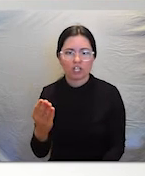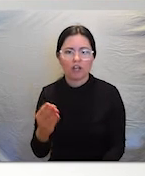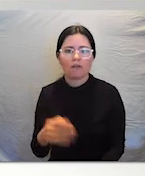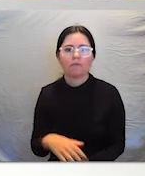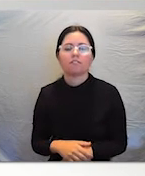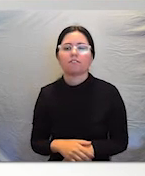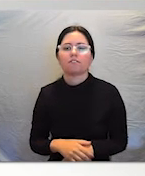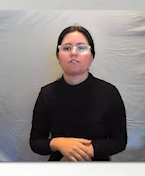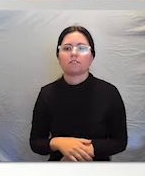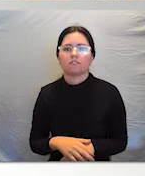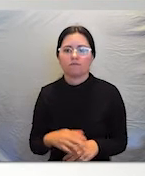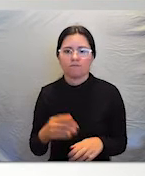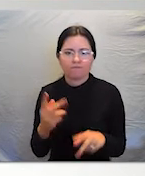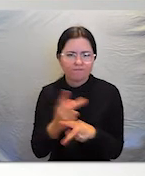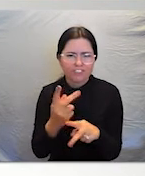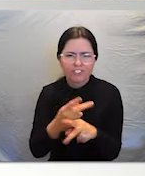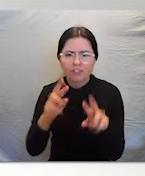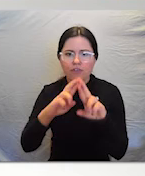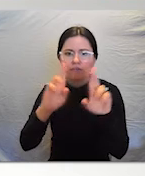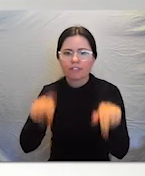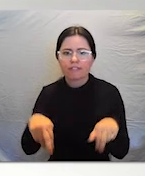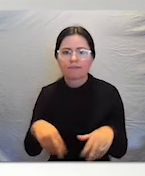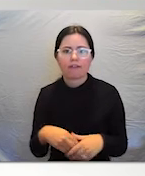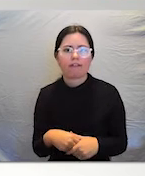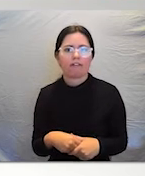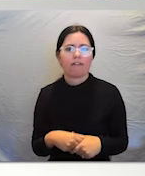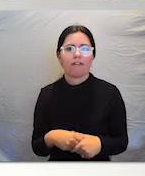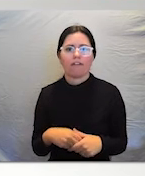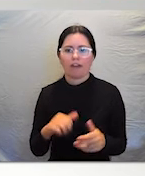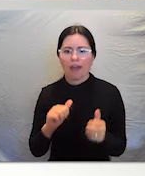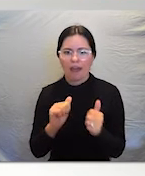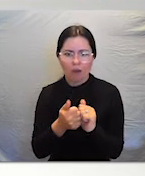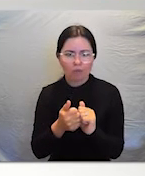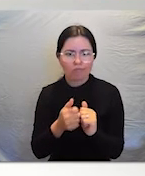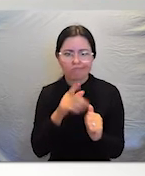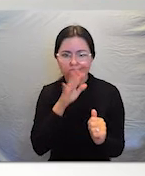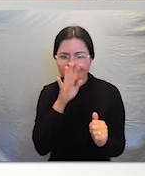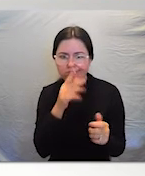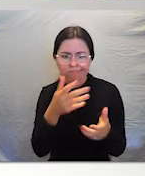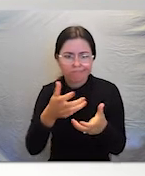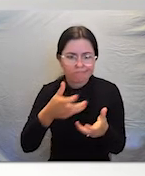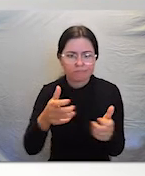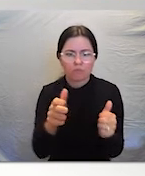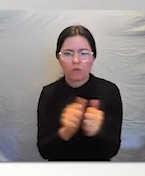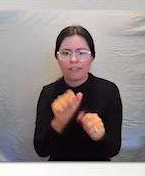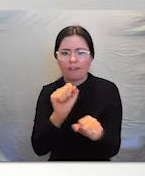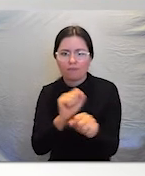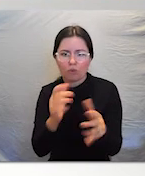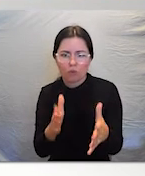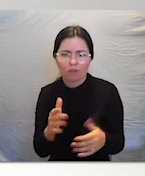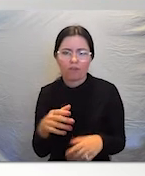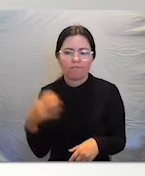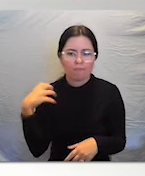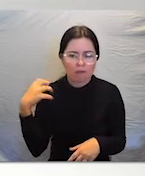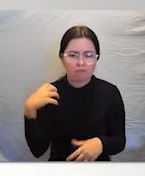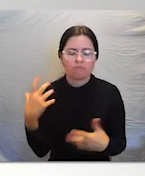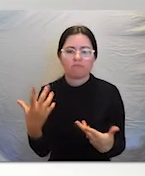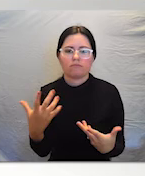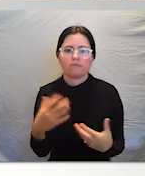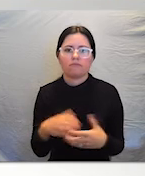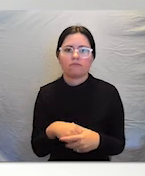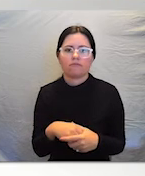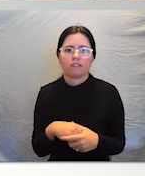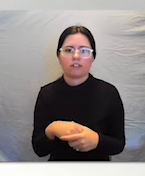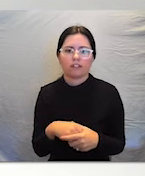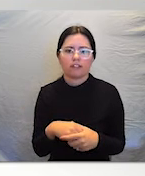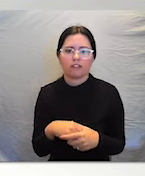writing resumes, to how to talk to employers about their disability. I also, in the guide,